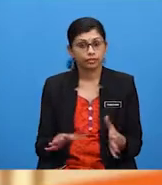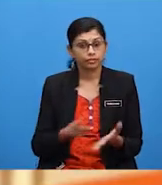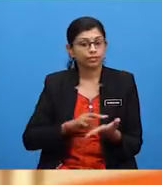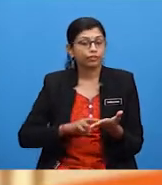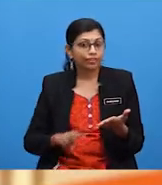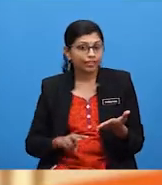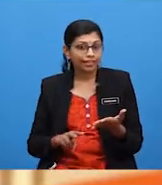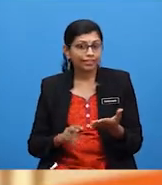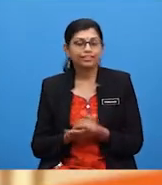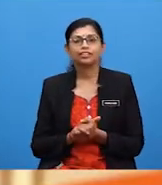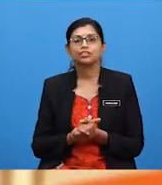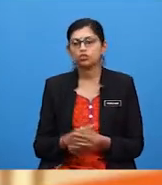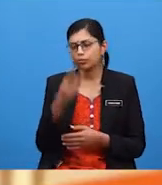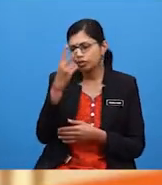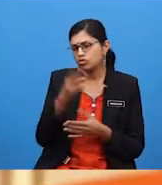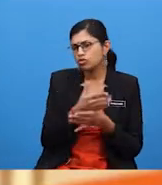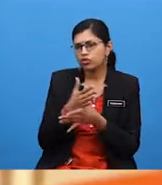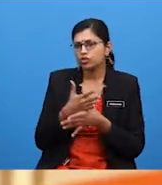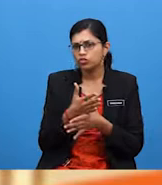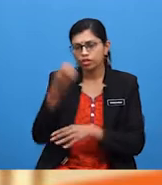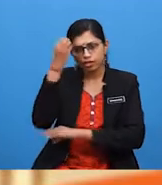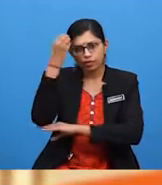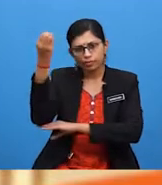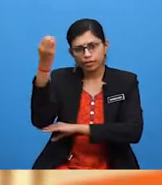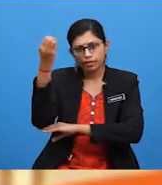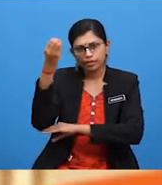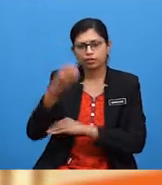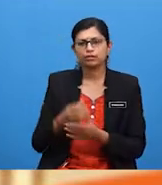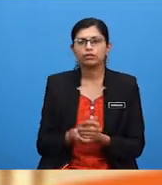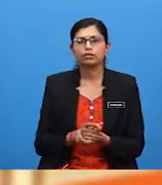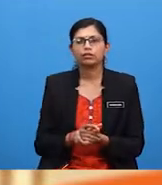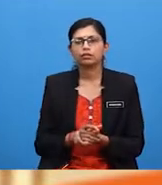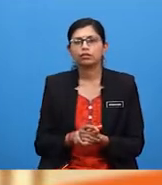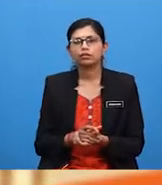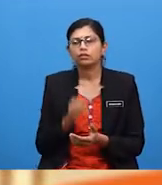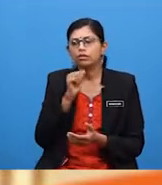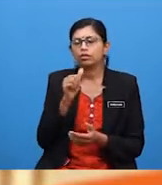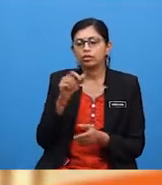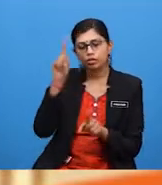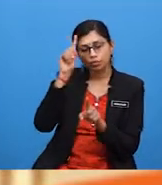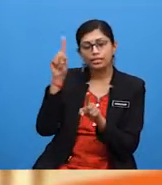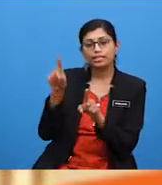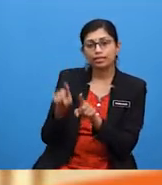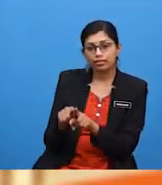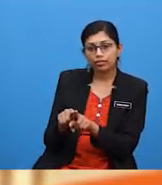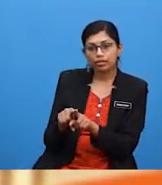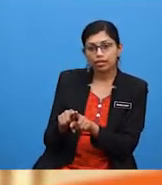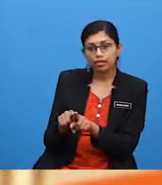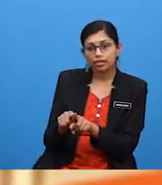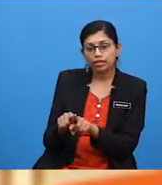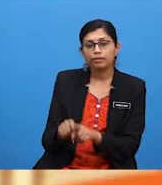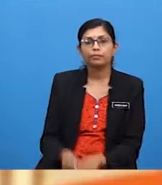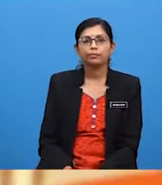So, you see, sometimes when sharing opinions, you will need to point out what you agree with and